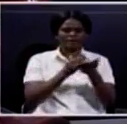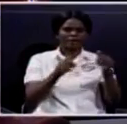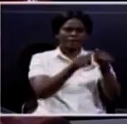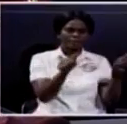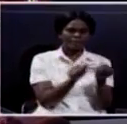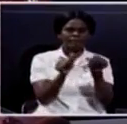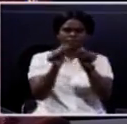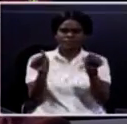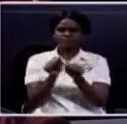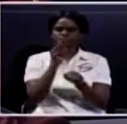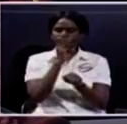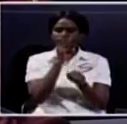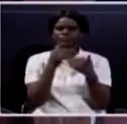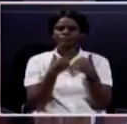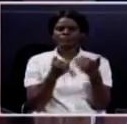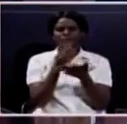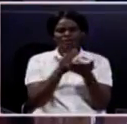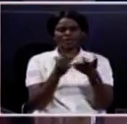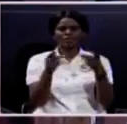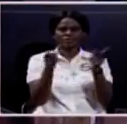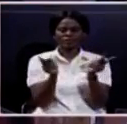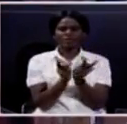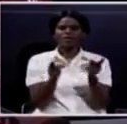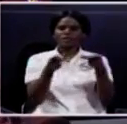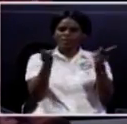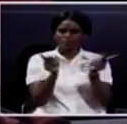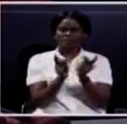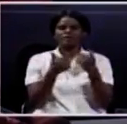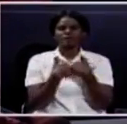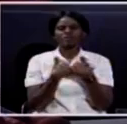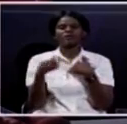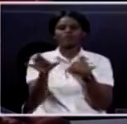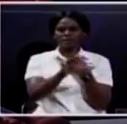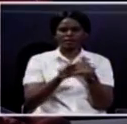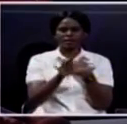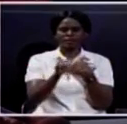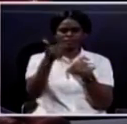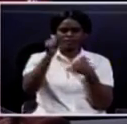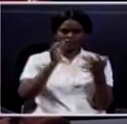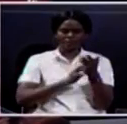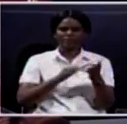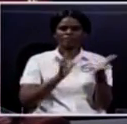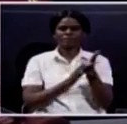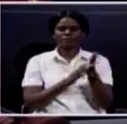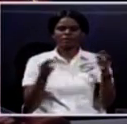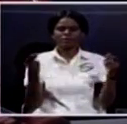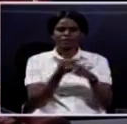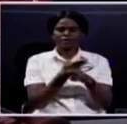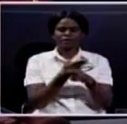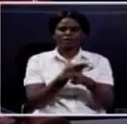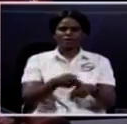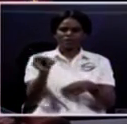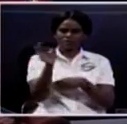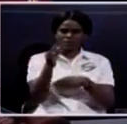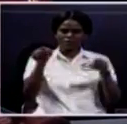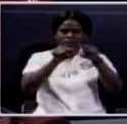no water, but there's no space even in some schools. No space is found everywhere. So 10,000 schools multiplied by a fish pond.